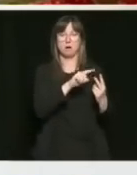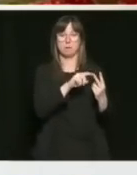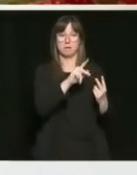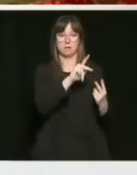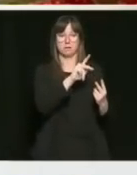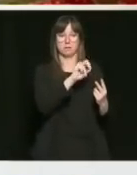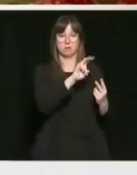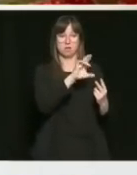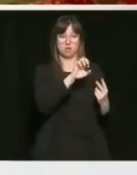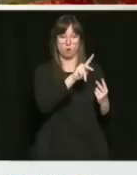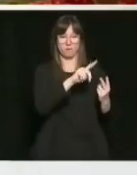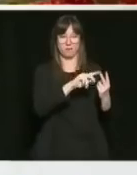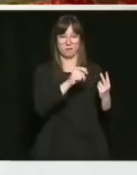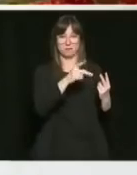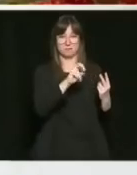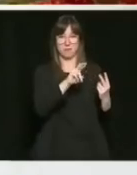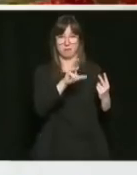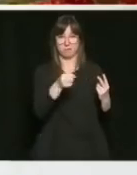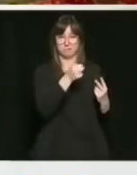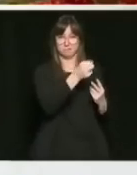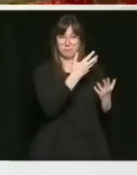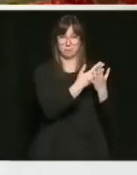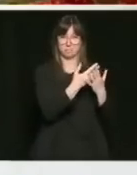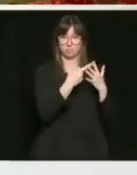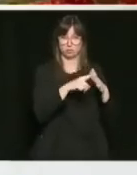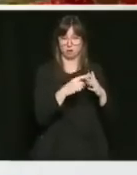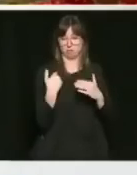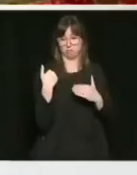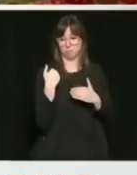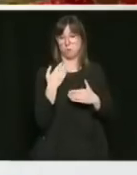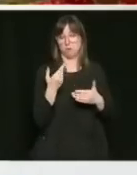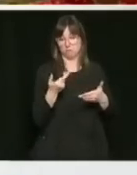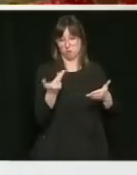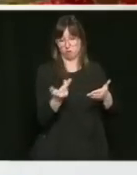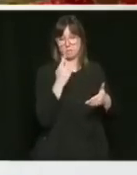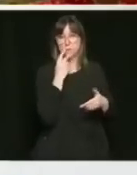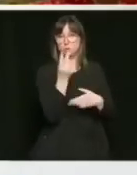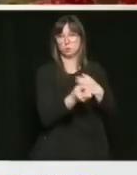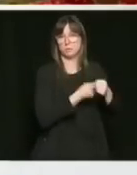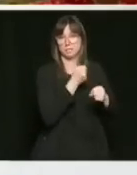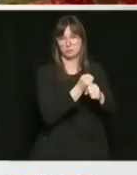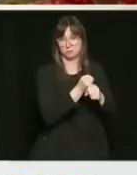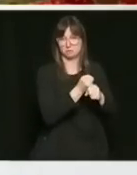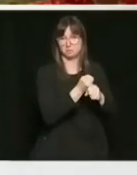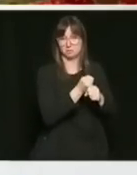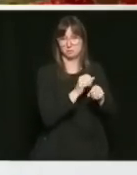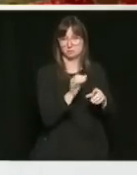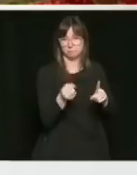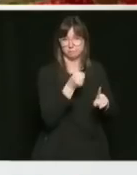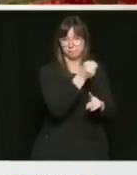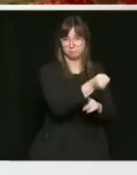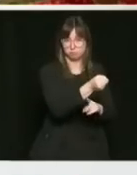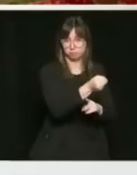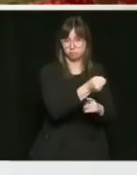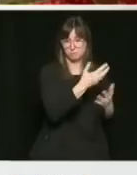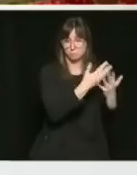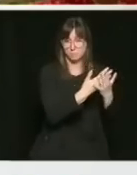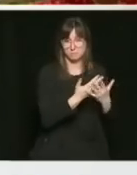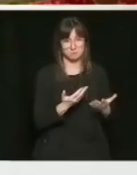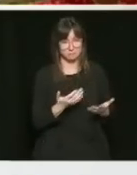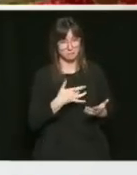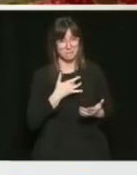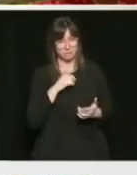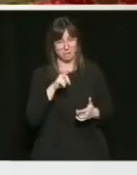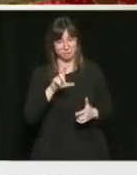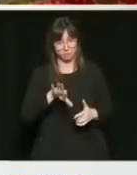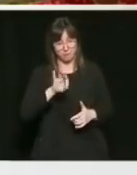Spavor will have been in prison for 2 years come this Thursday. Do you think it's time to look at fresh approaches on trying to solve this